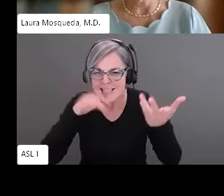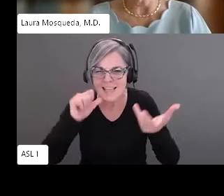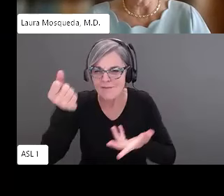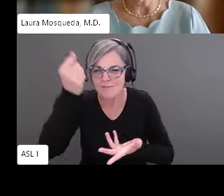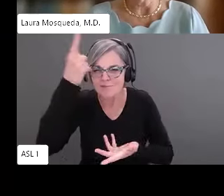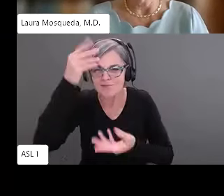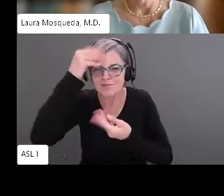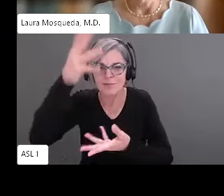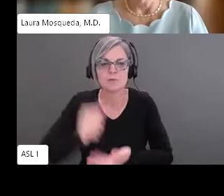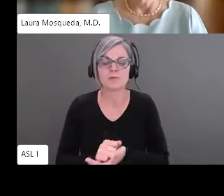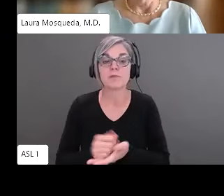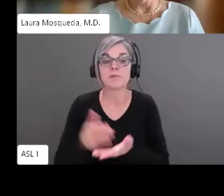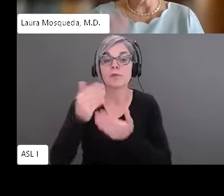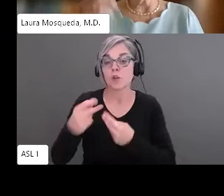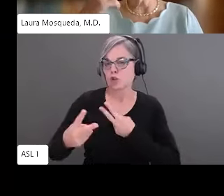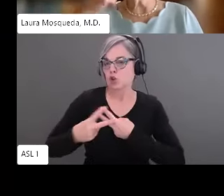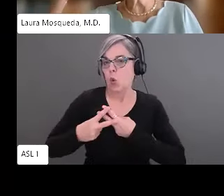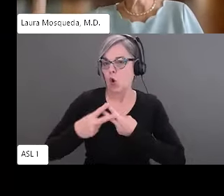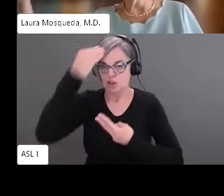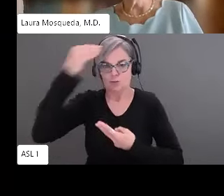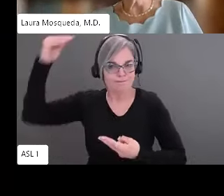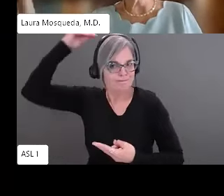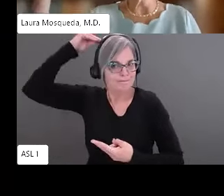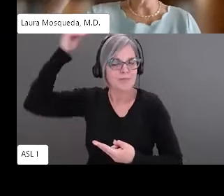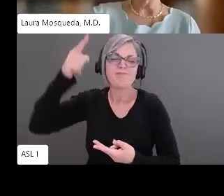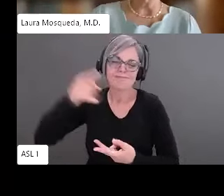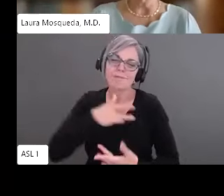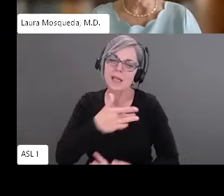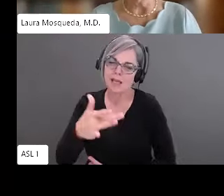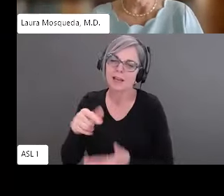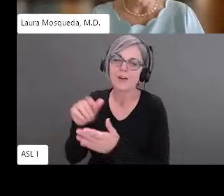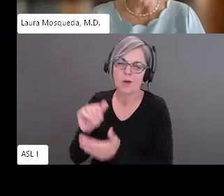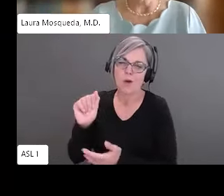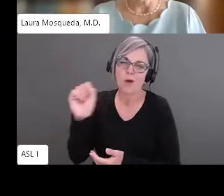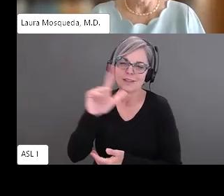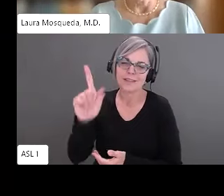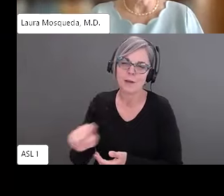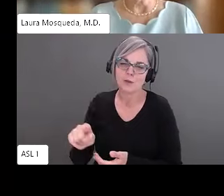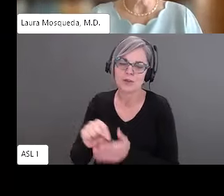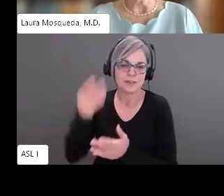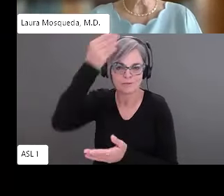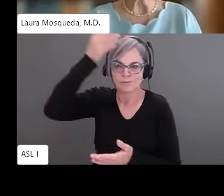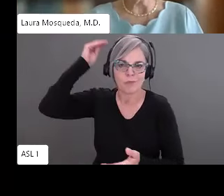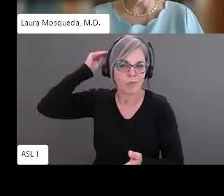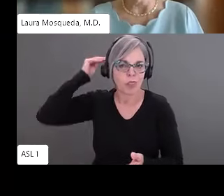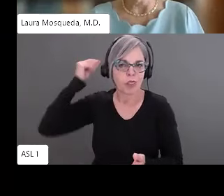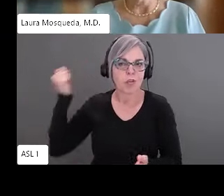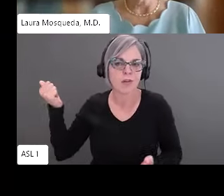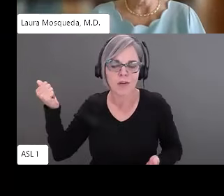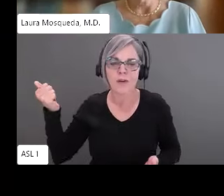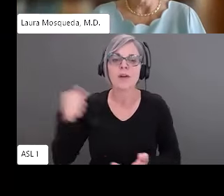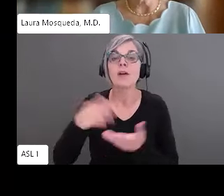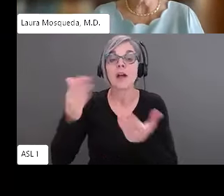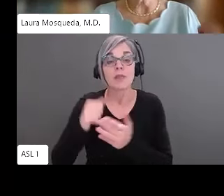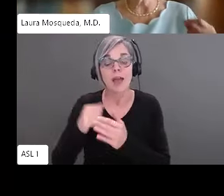Alzheimer's disease. And retrieval problems are what we tend to see with what's called vascular